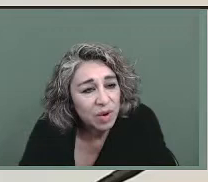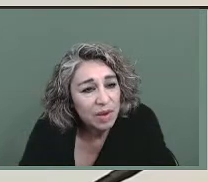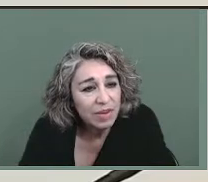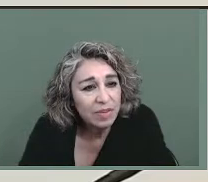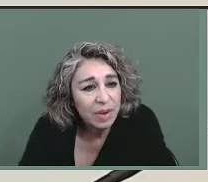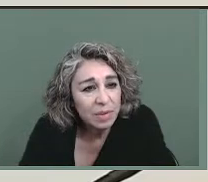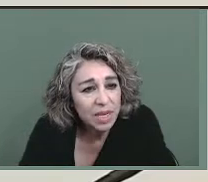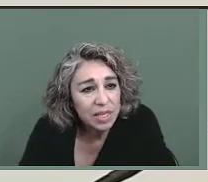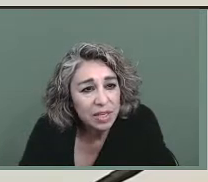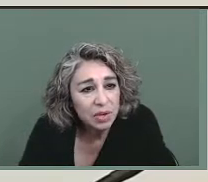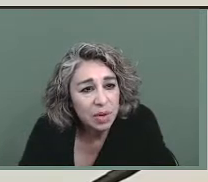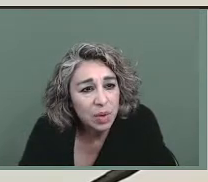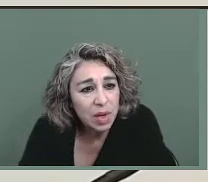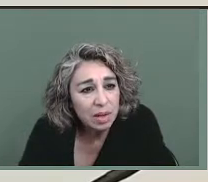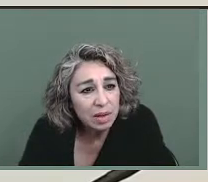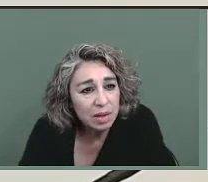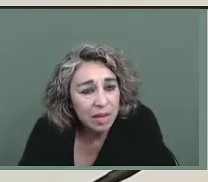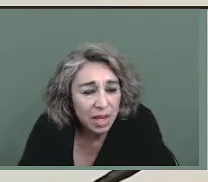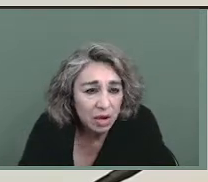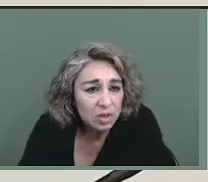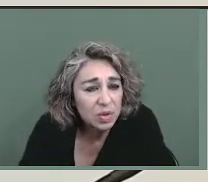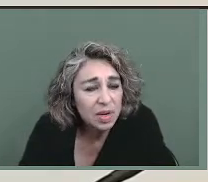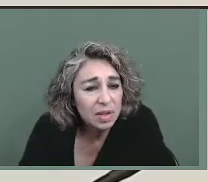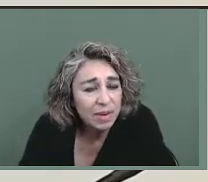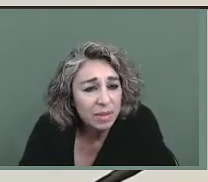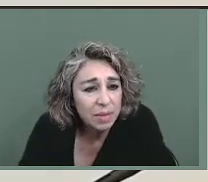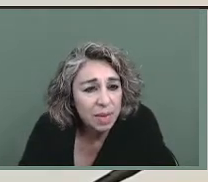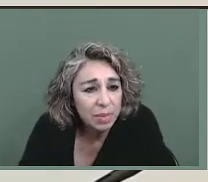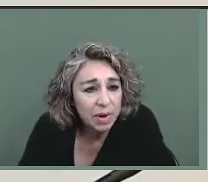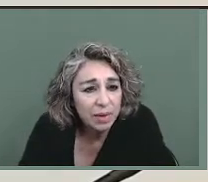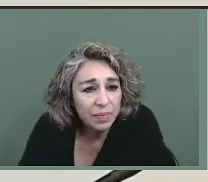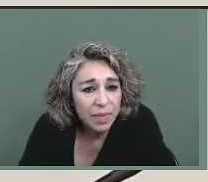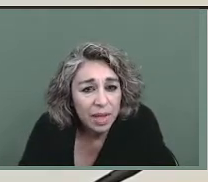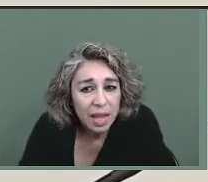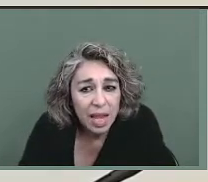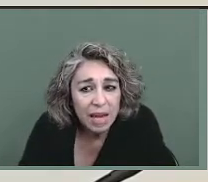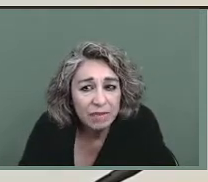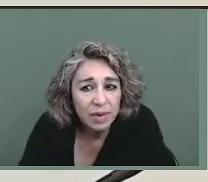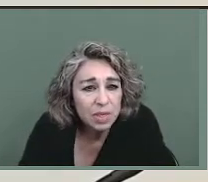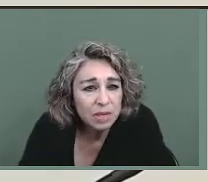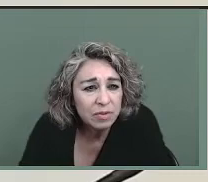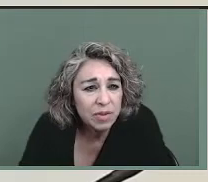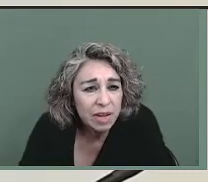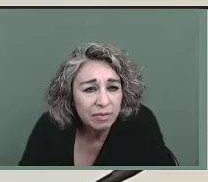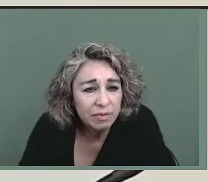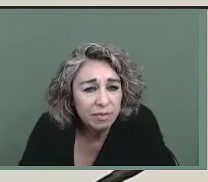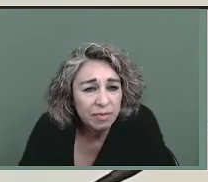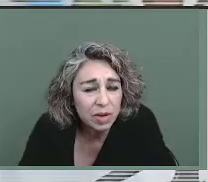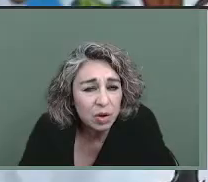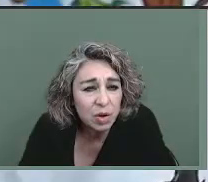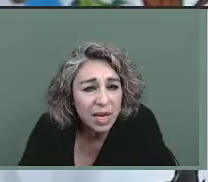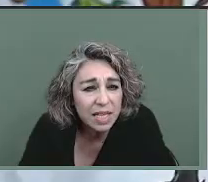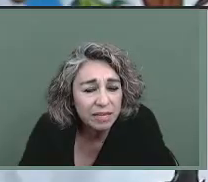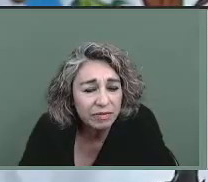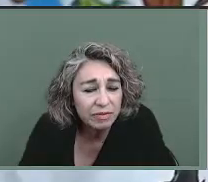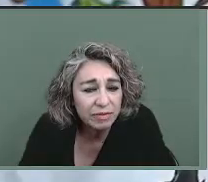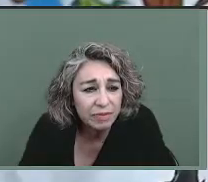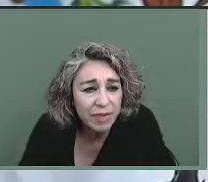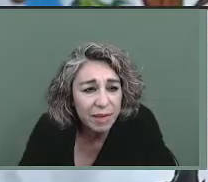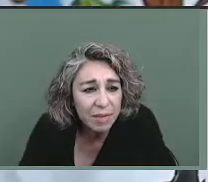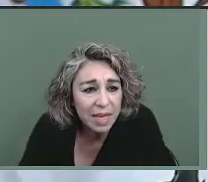If one of our family isn't doing well, they go to another family member. And if it wasn't for that